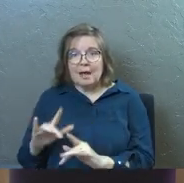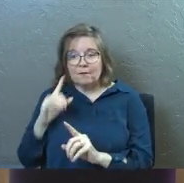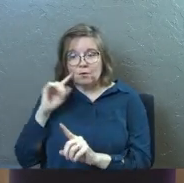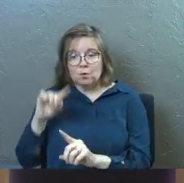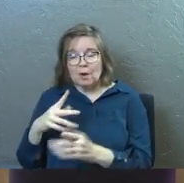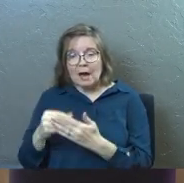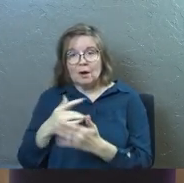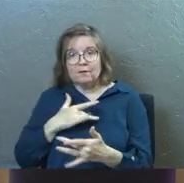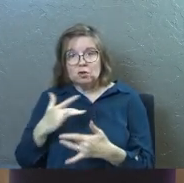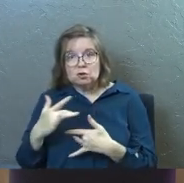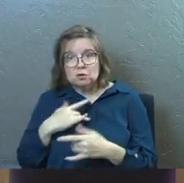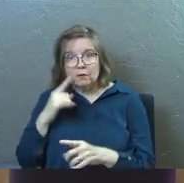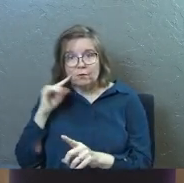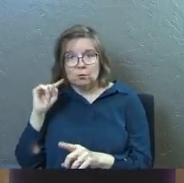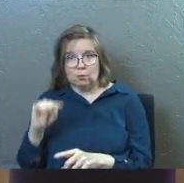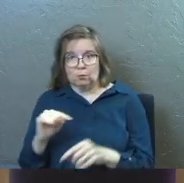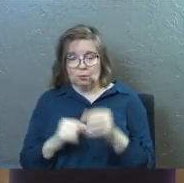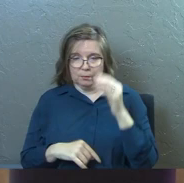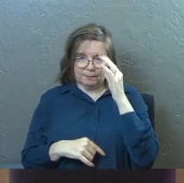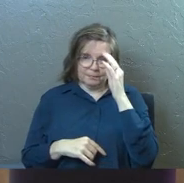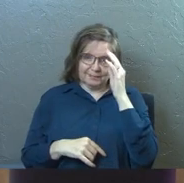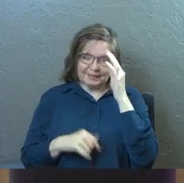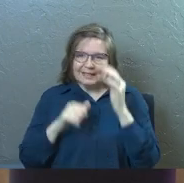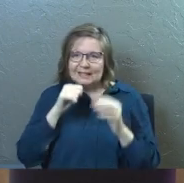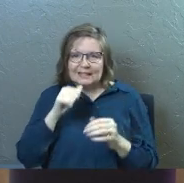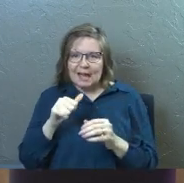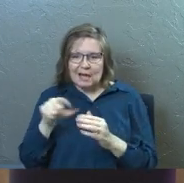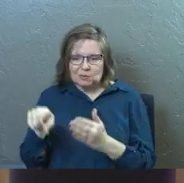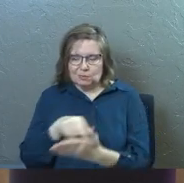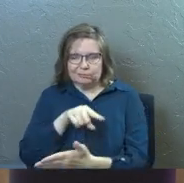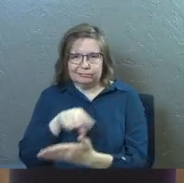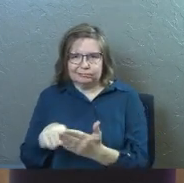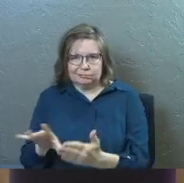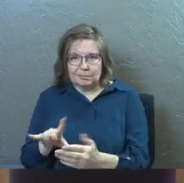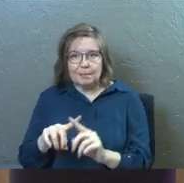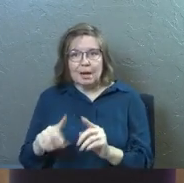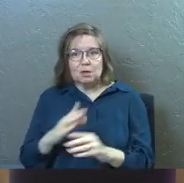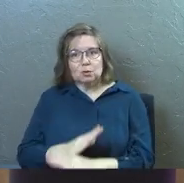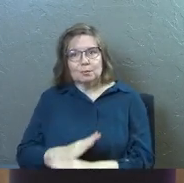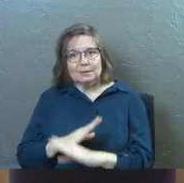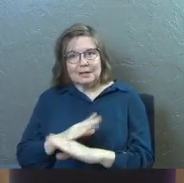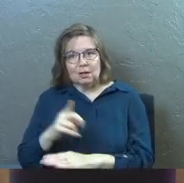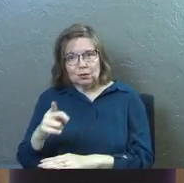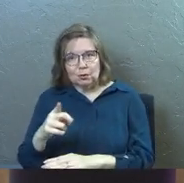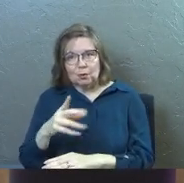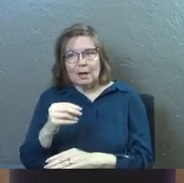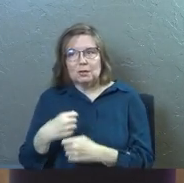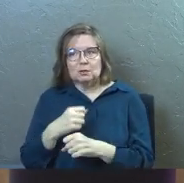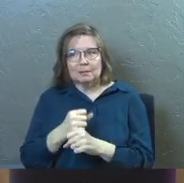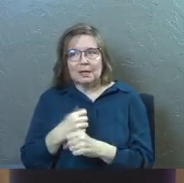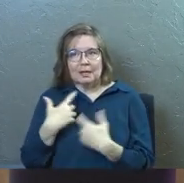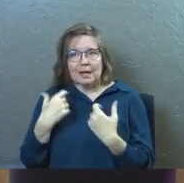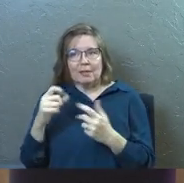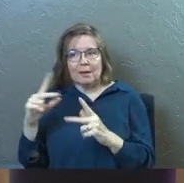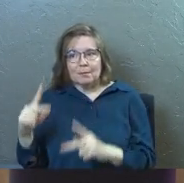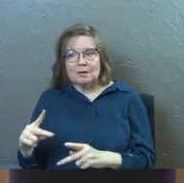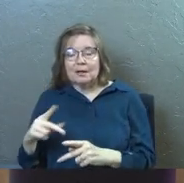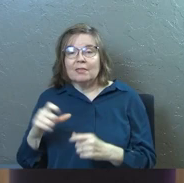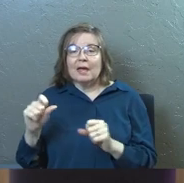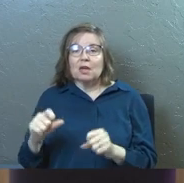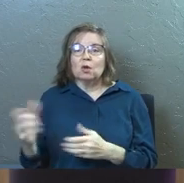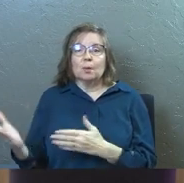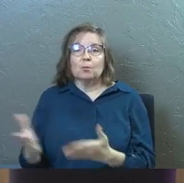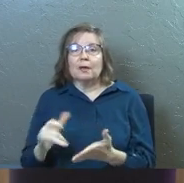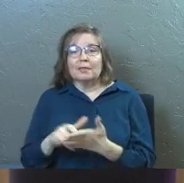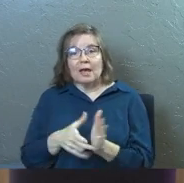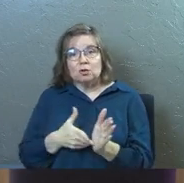you out of concern for you. Not to put you down, but to protect you and to make you a healthier person. They could